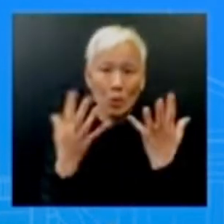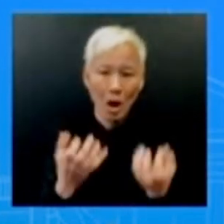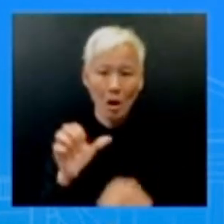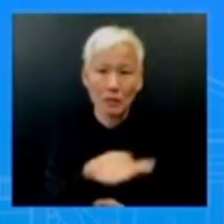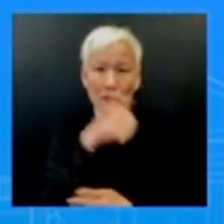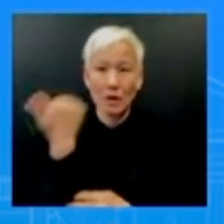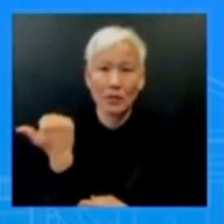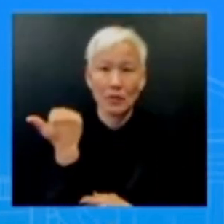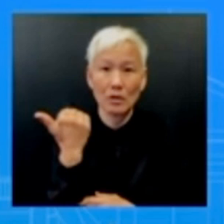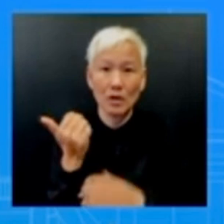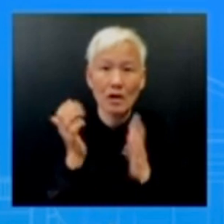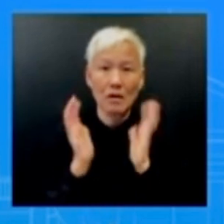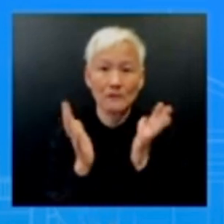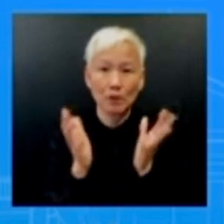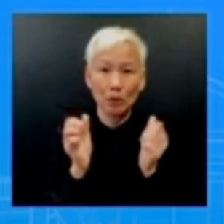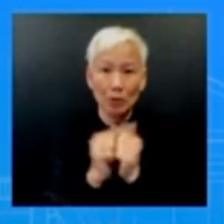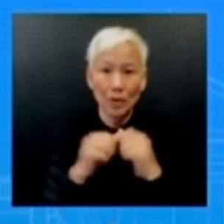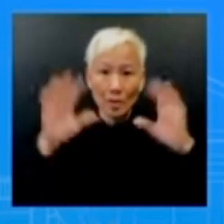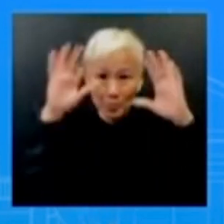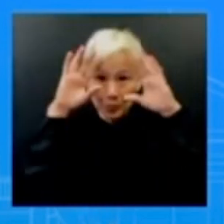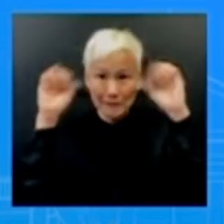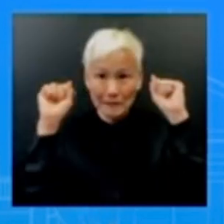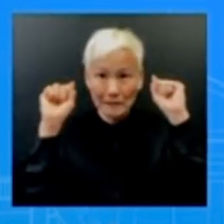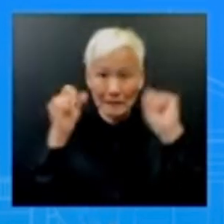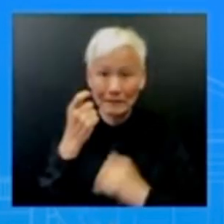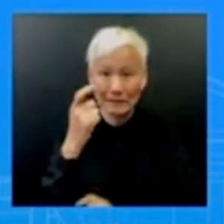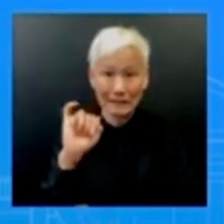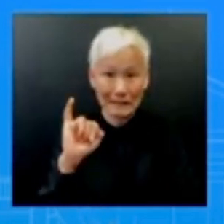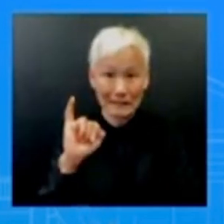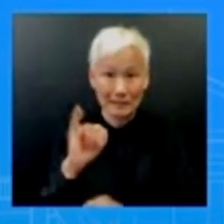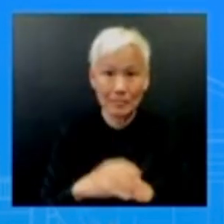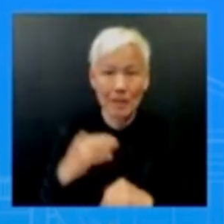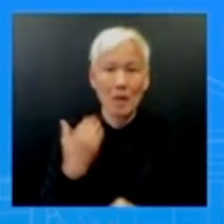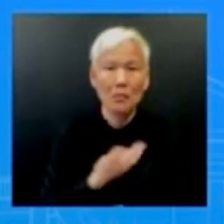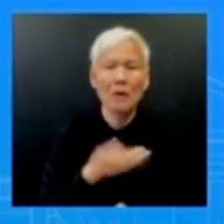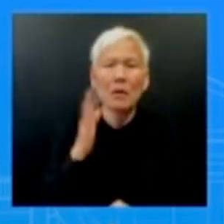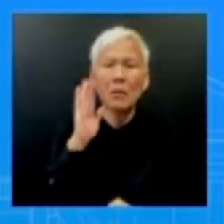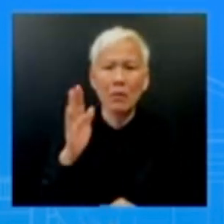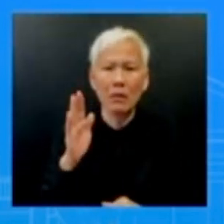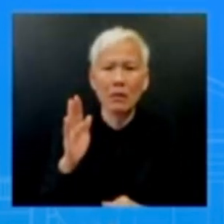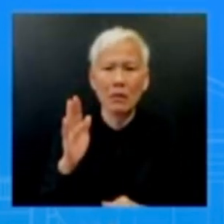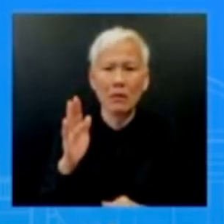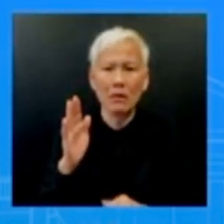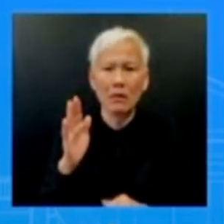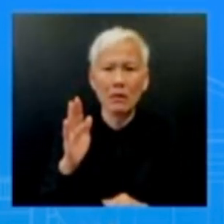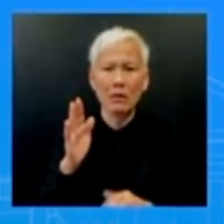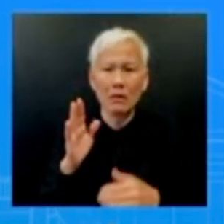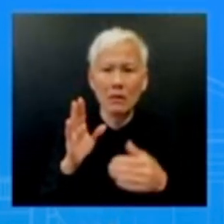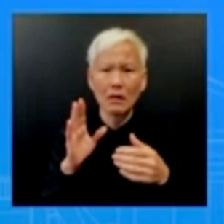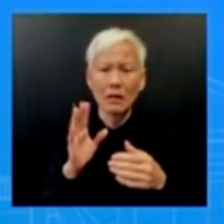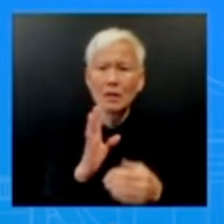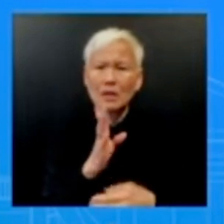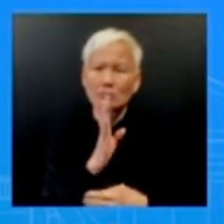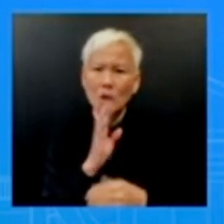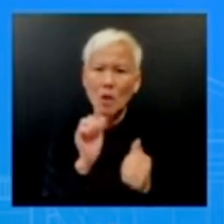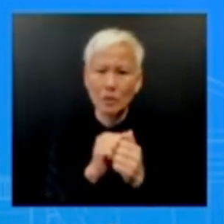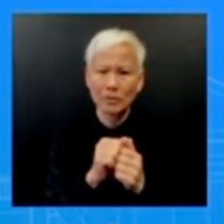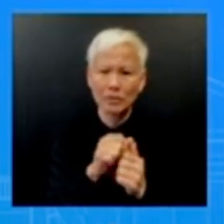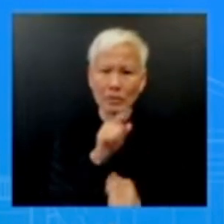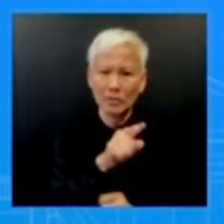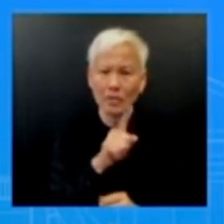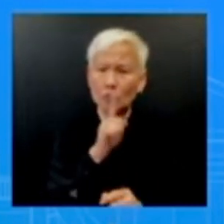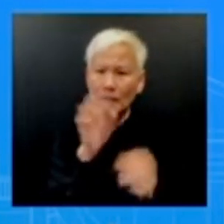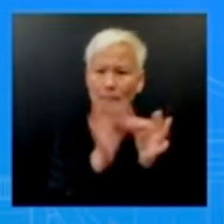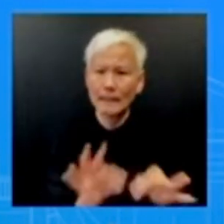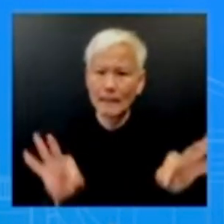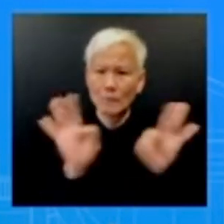he'll do that. And we'll do that at the most appropriate time. I don't have a call in the schedule to speak to. But it's important that we keep those lines of